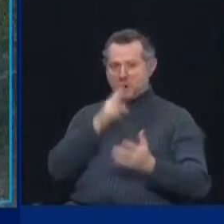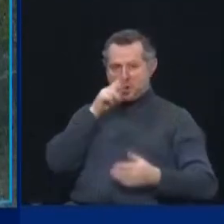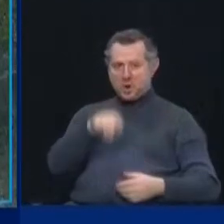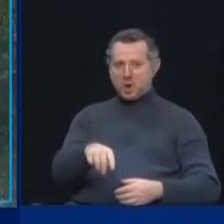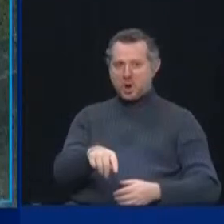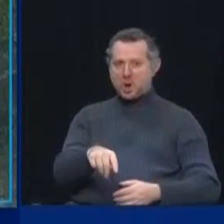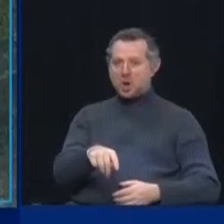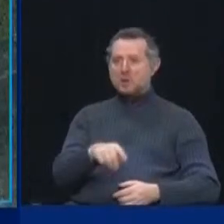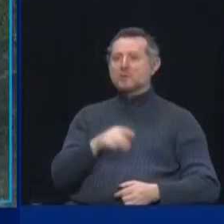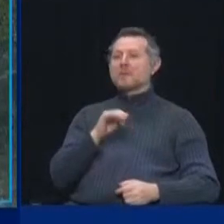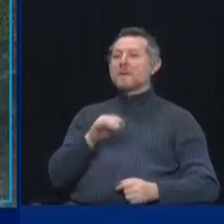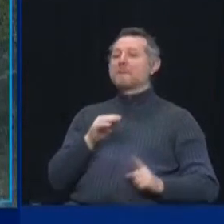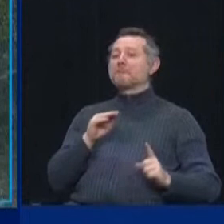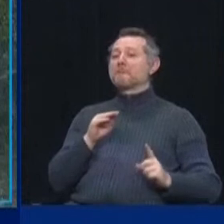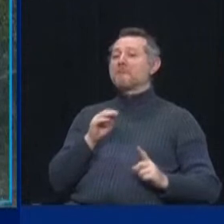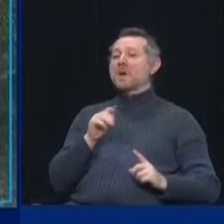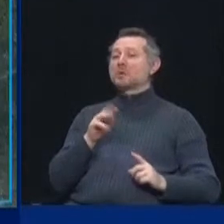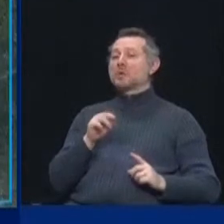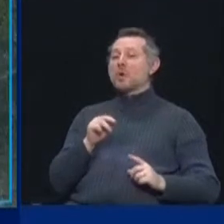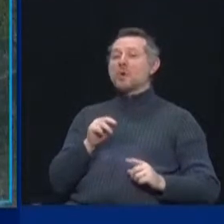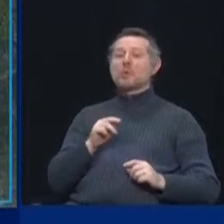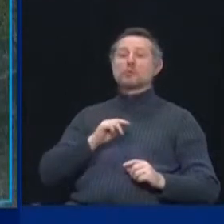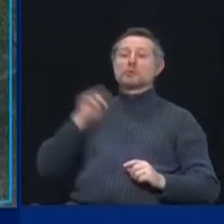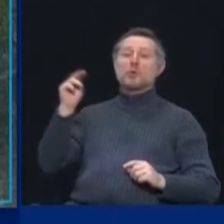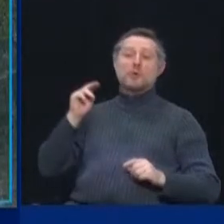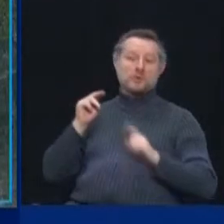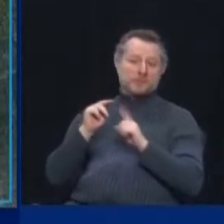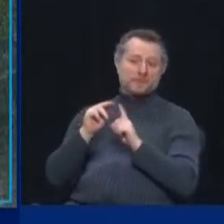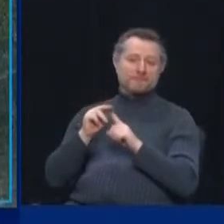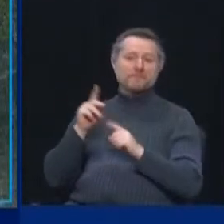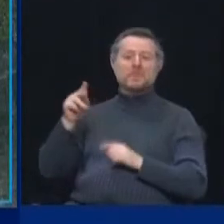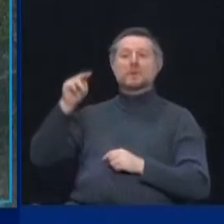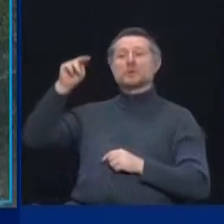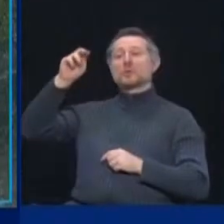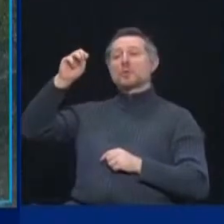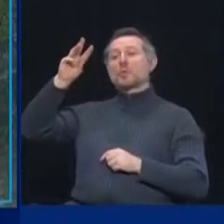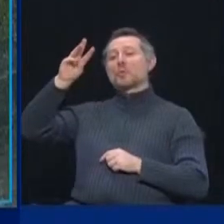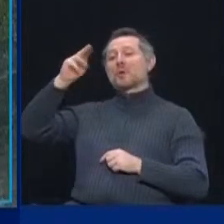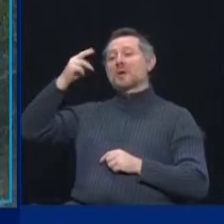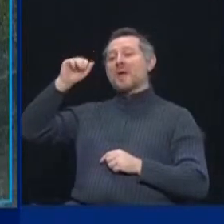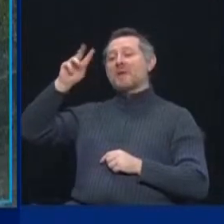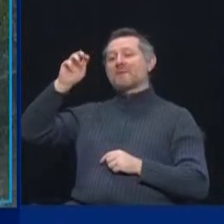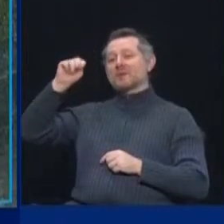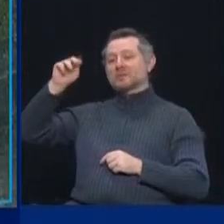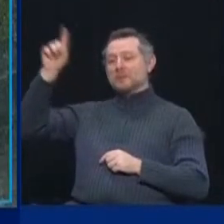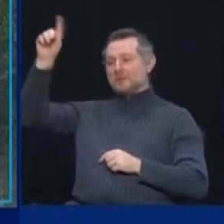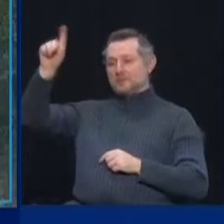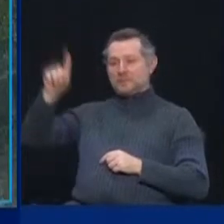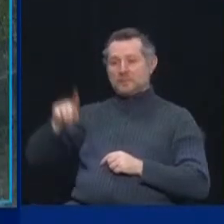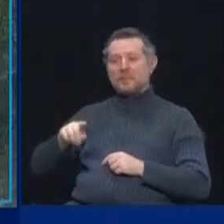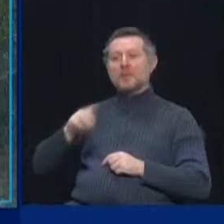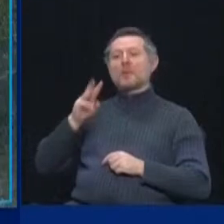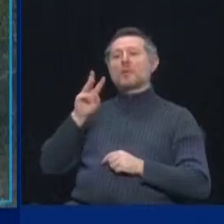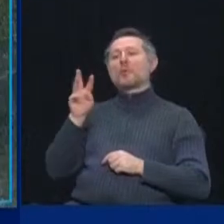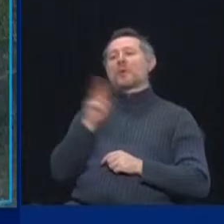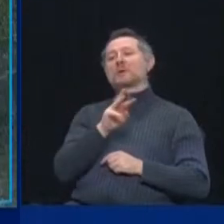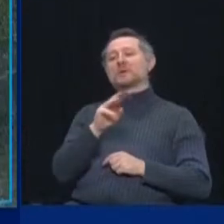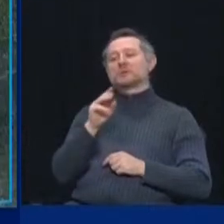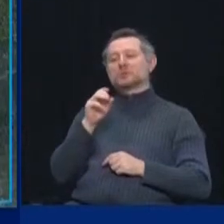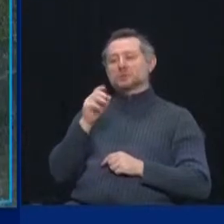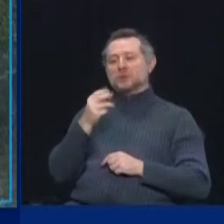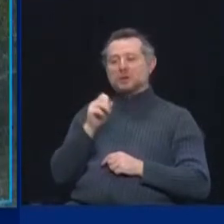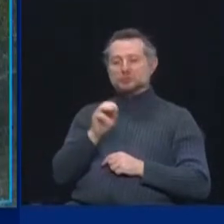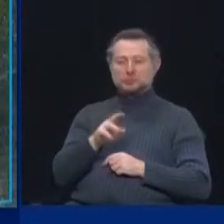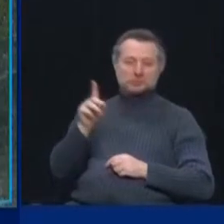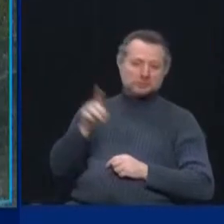North runs from New Haven down through Westchester, runs right through the Bronx, goes to